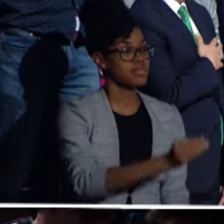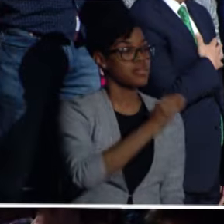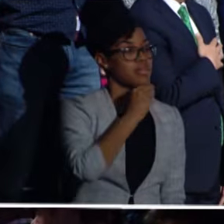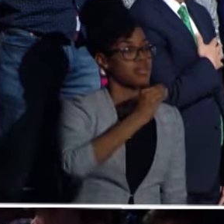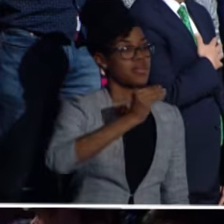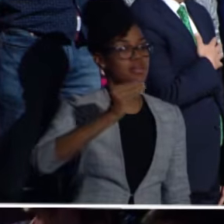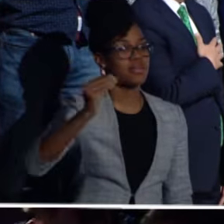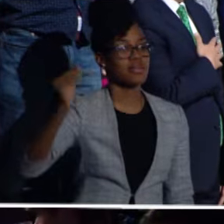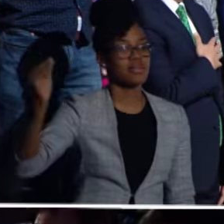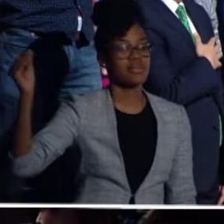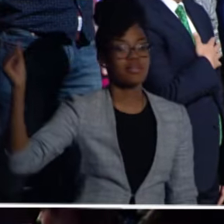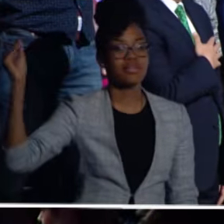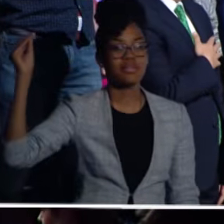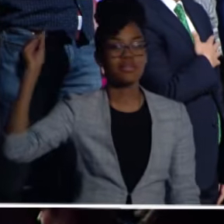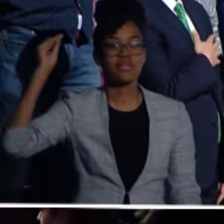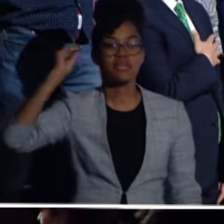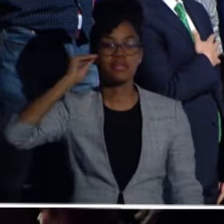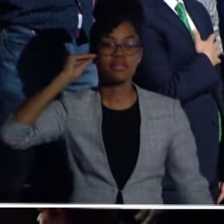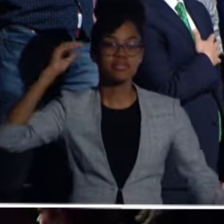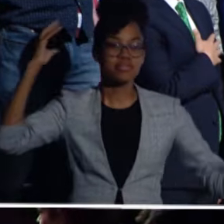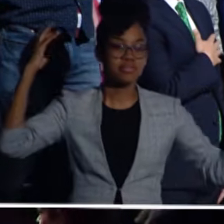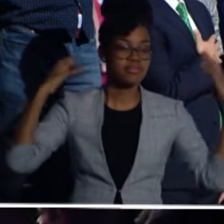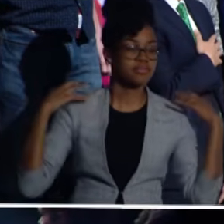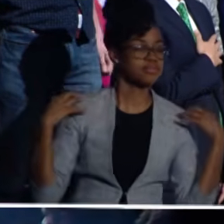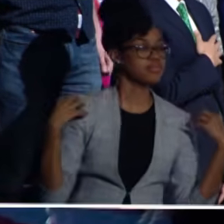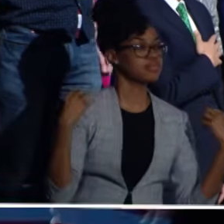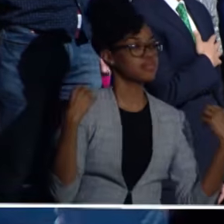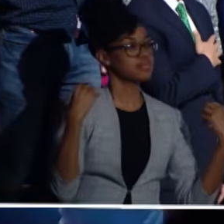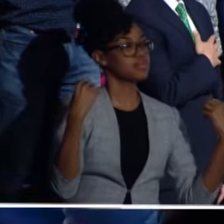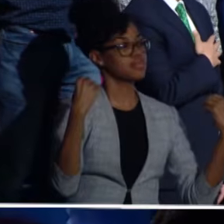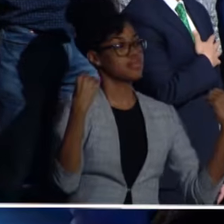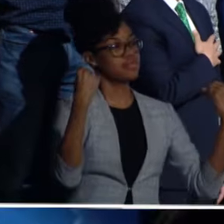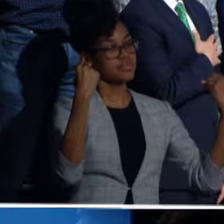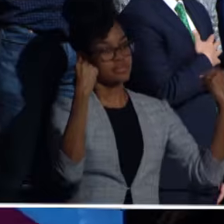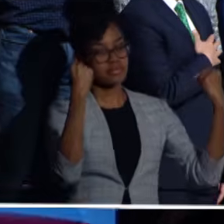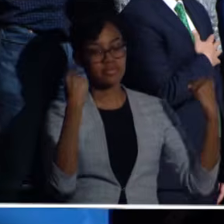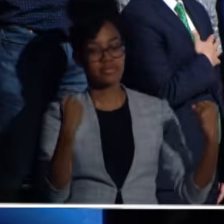and the home of the